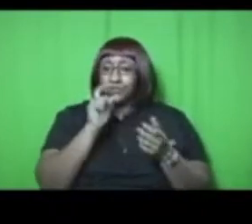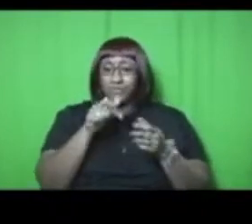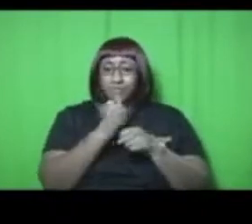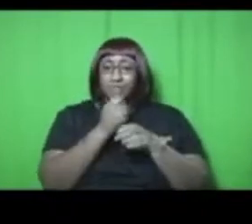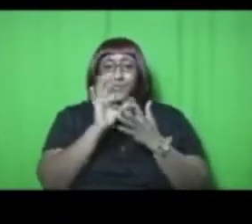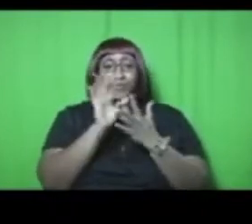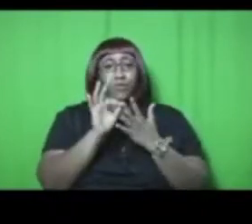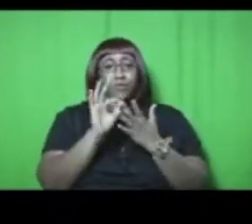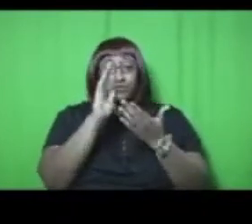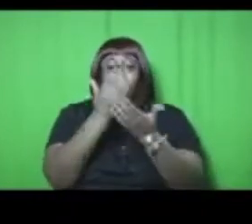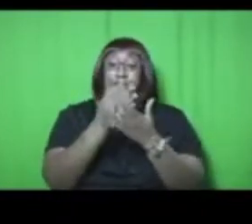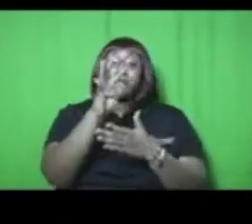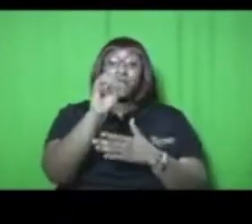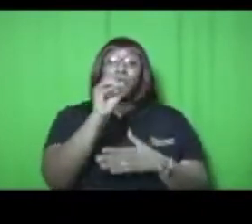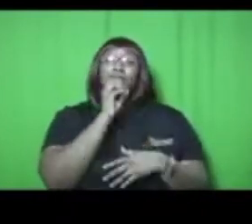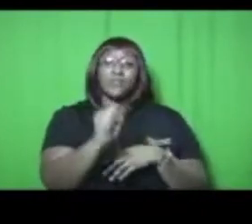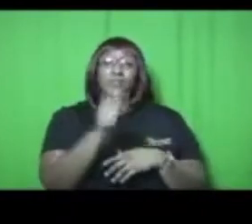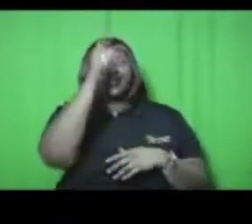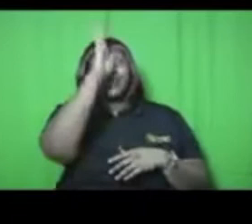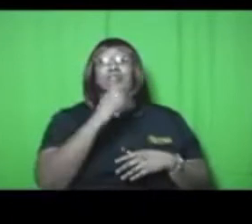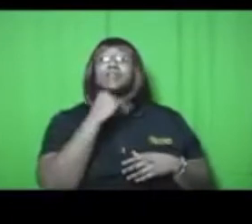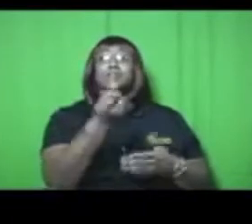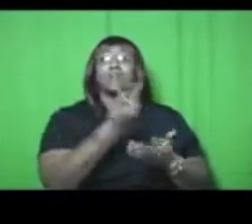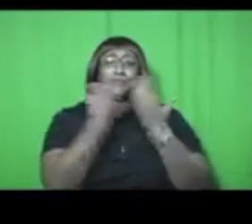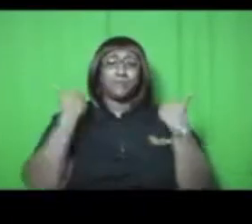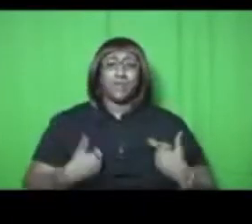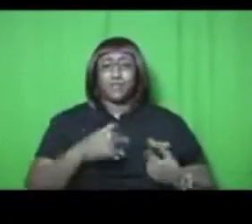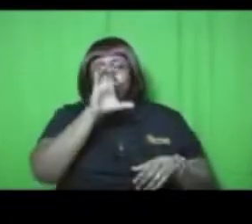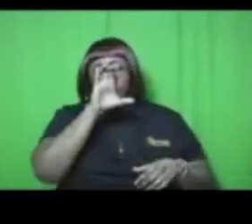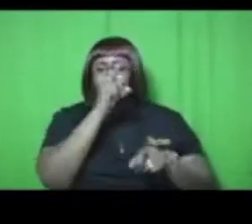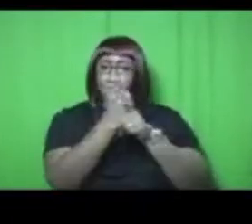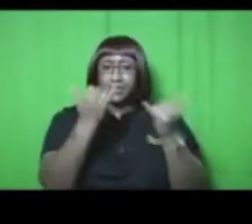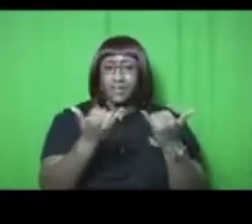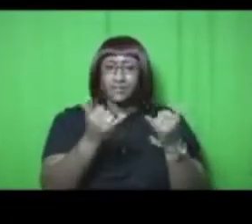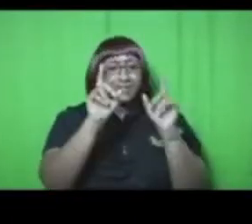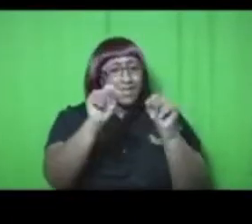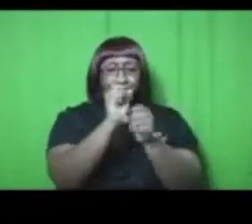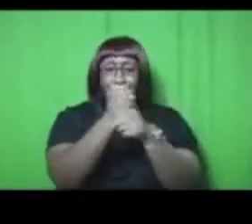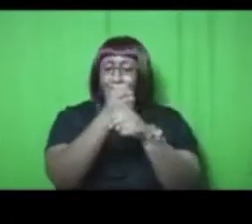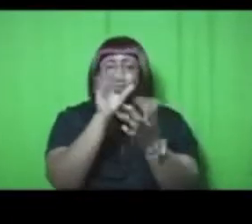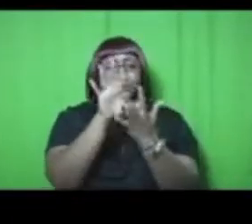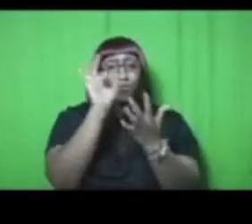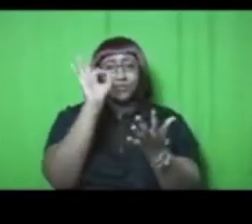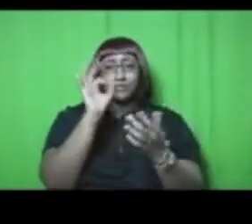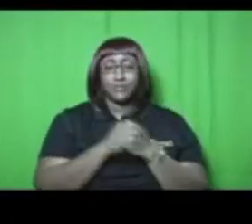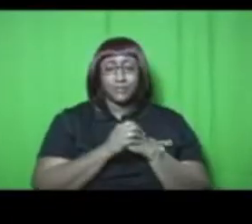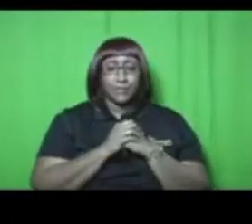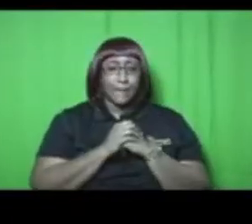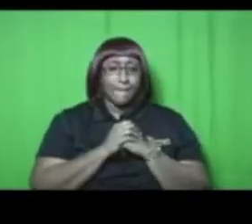a choice till he got 40 years old. And God is telling somebody right now who's watching me, you got to make a choice.